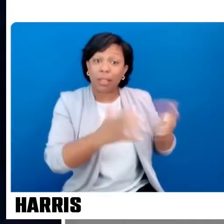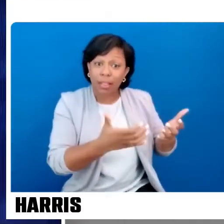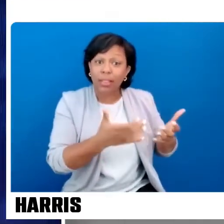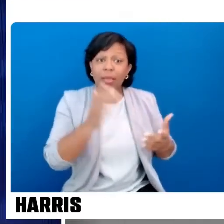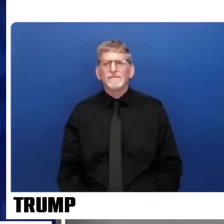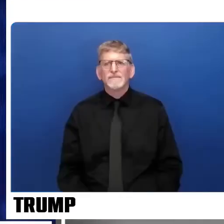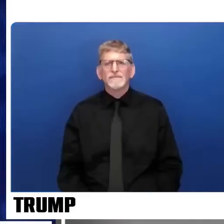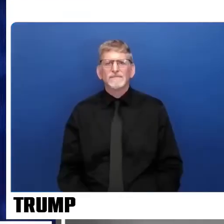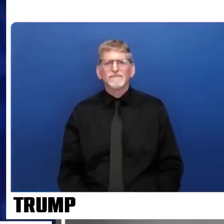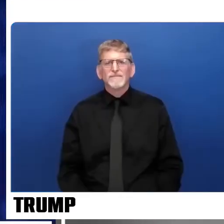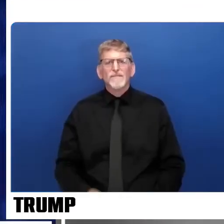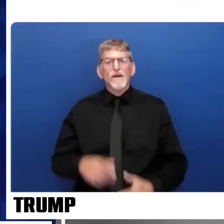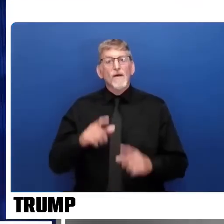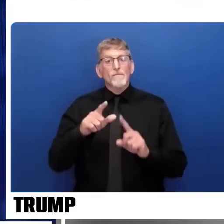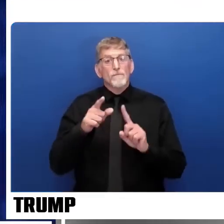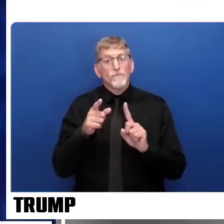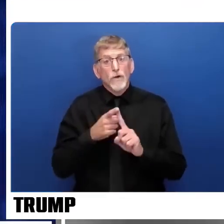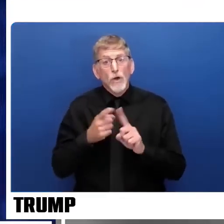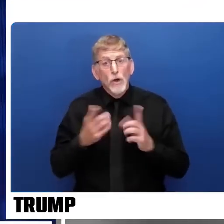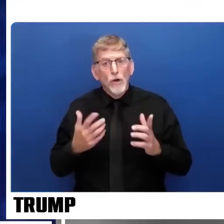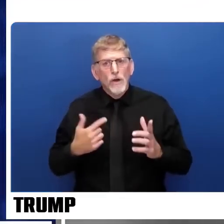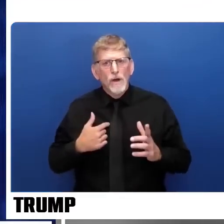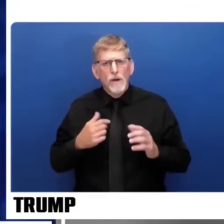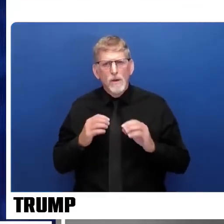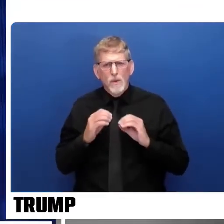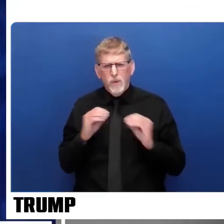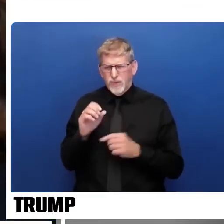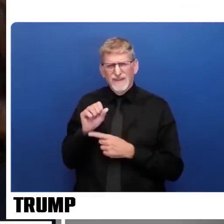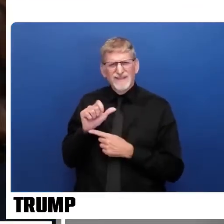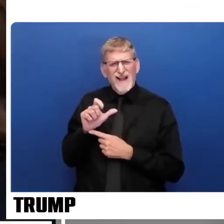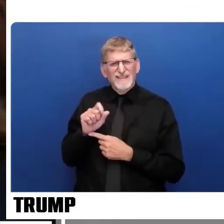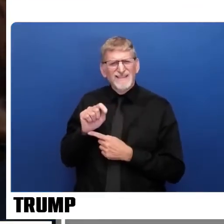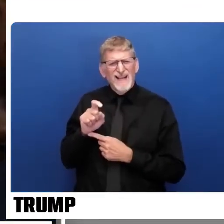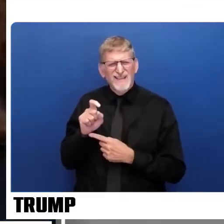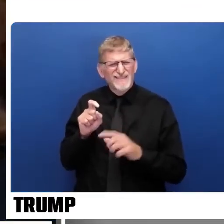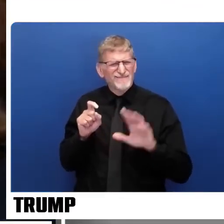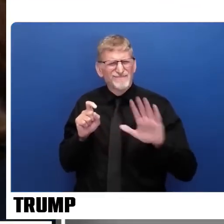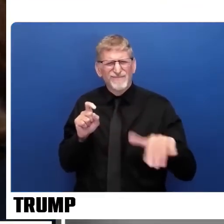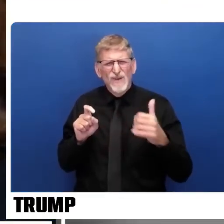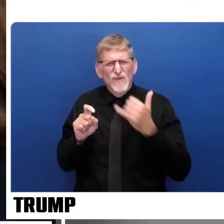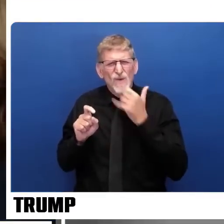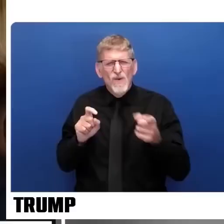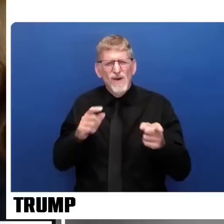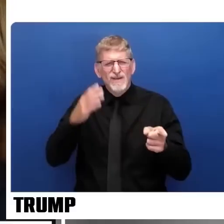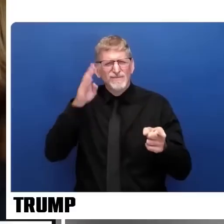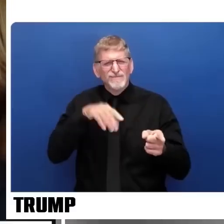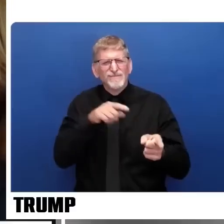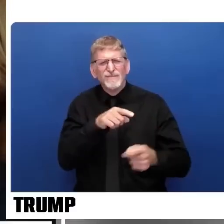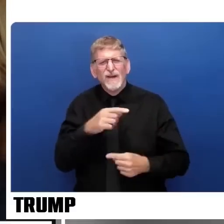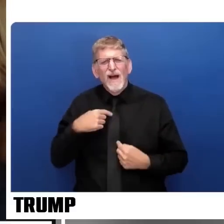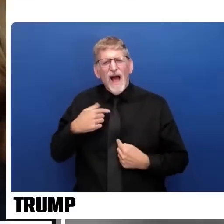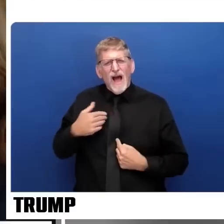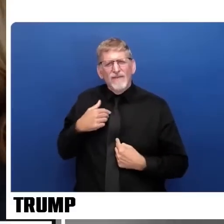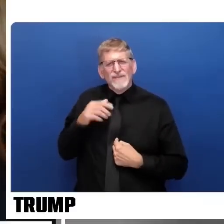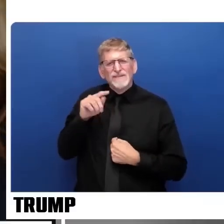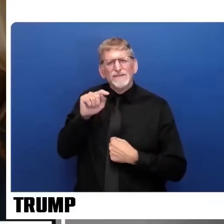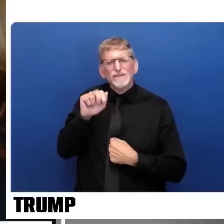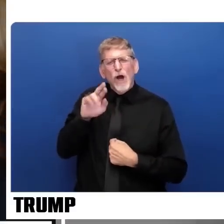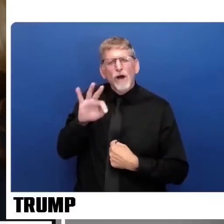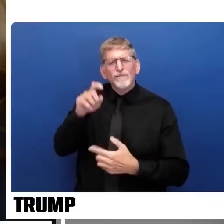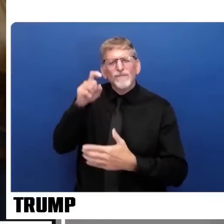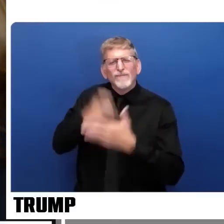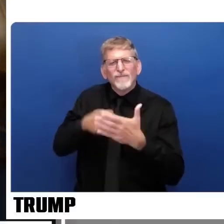all, I have no sales tax. That's an incorrect statement. She knows that. We're doing tariffs on other countries. Other countries are going to finally,